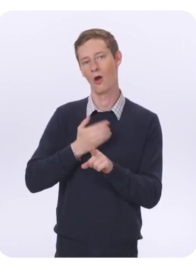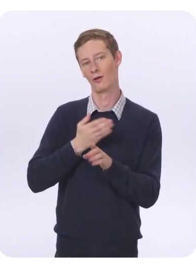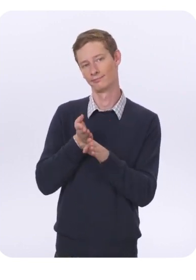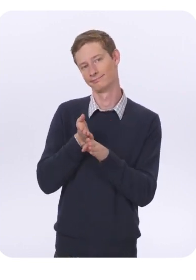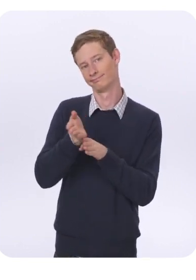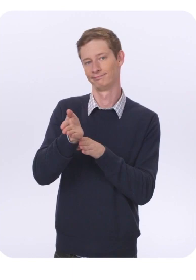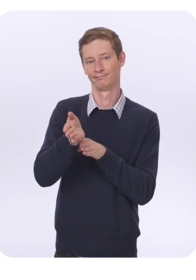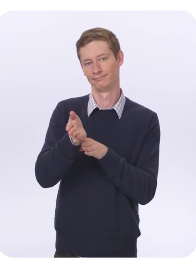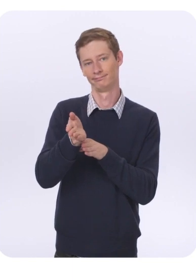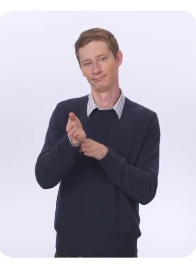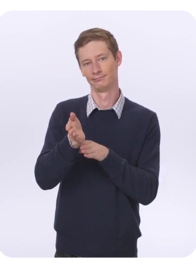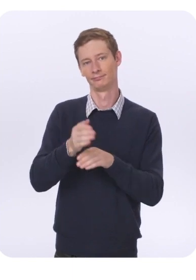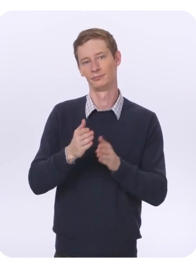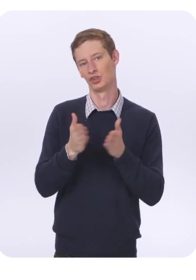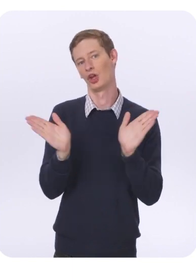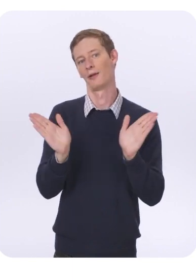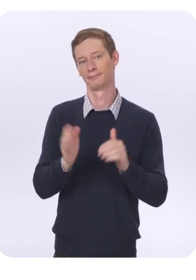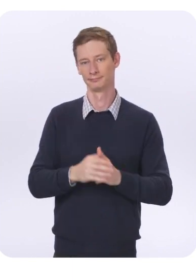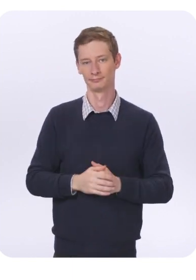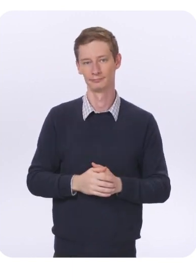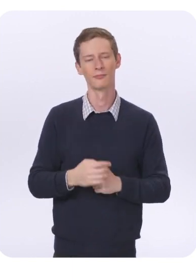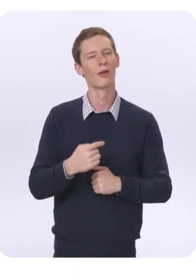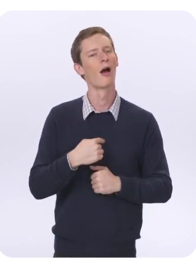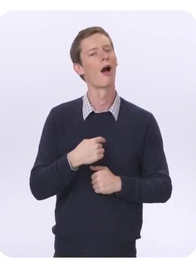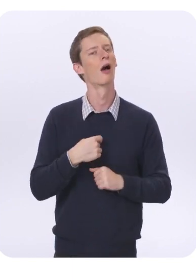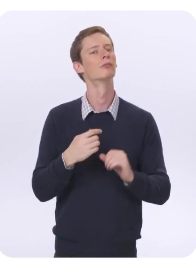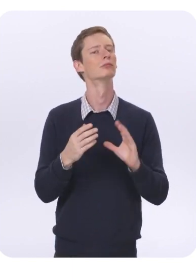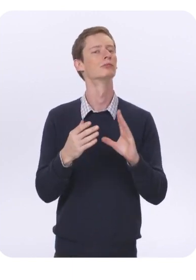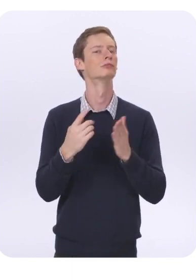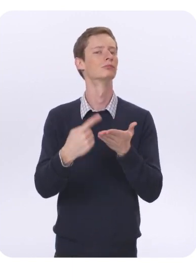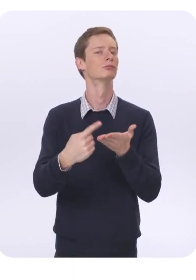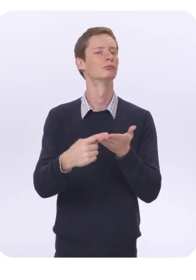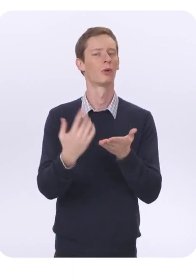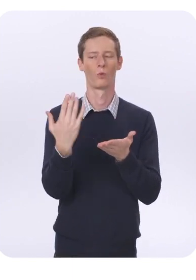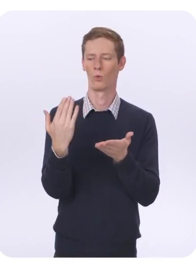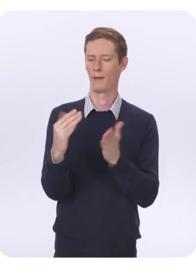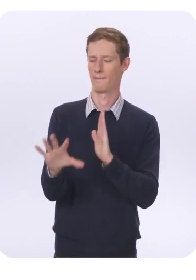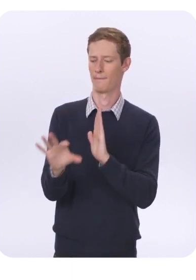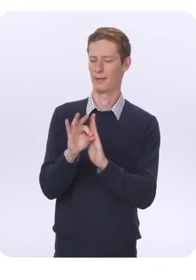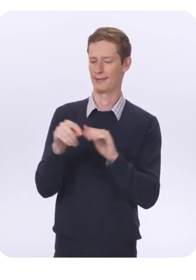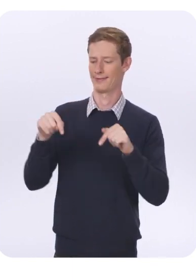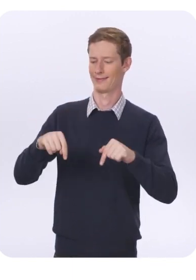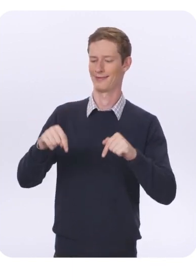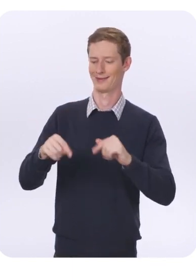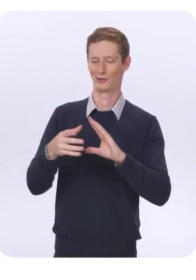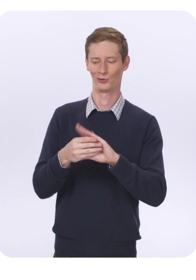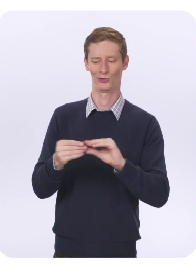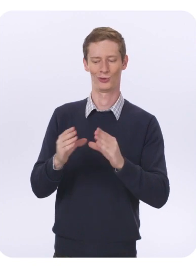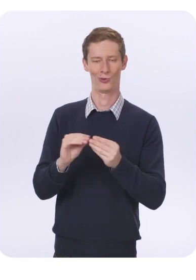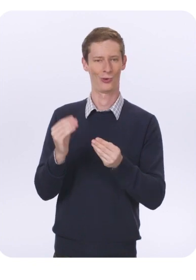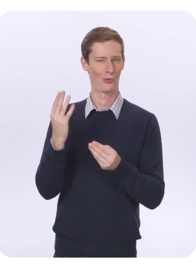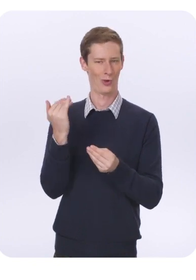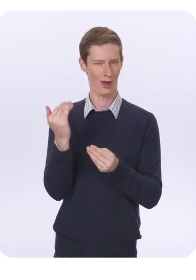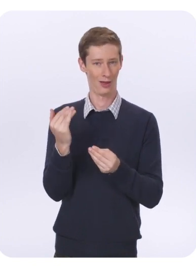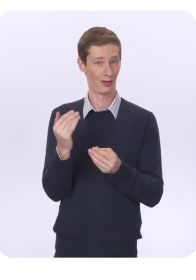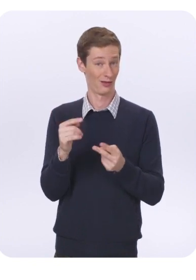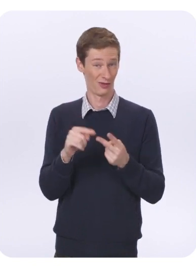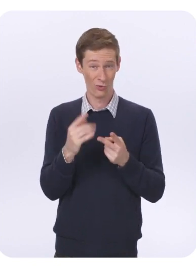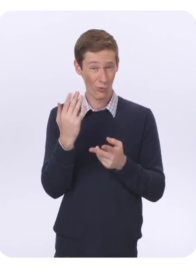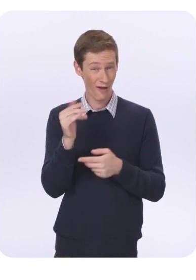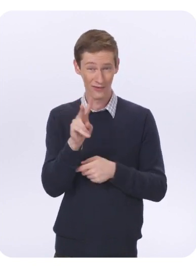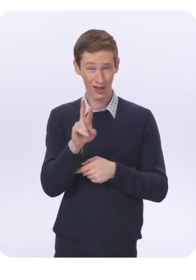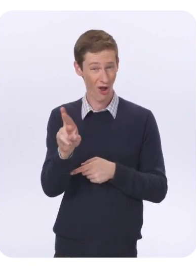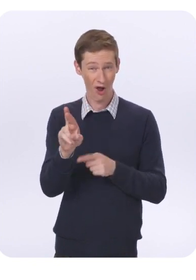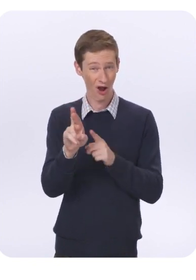level. I talked about why we picked this story for VR, but why venture into VR at all? To